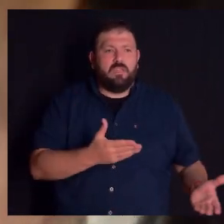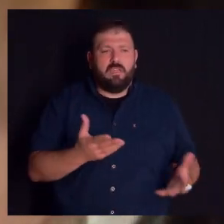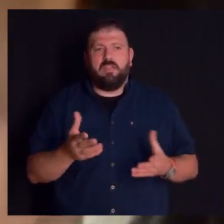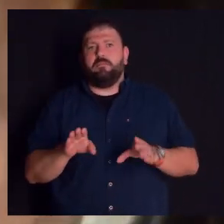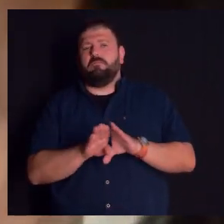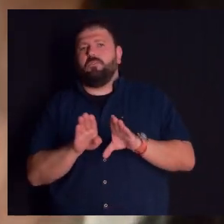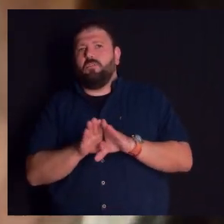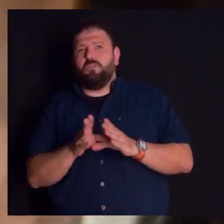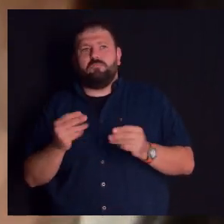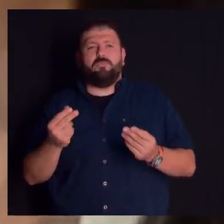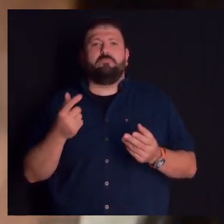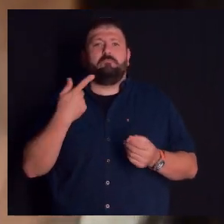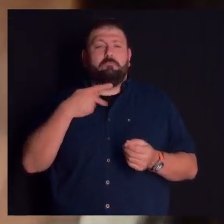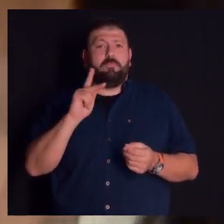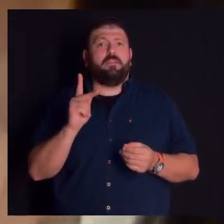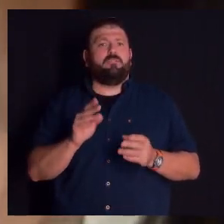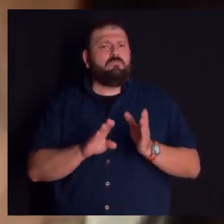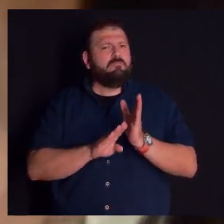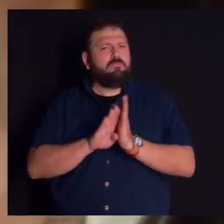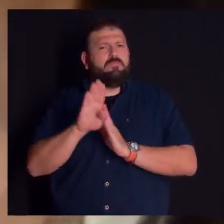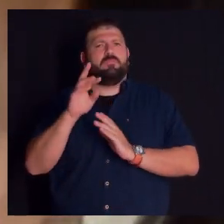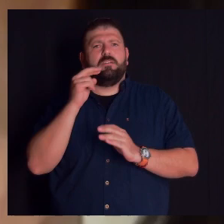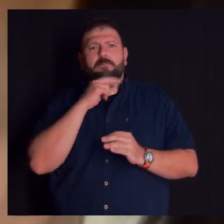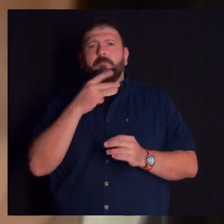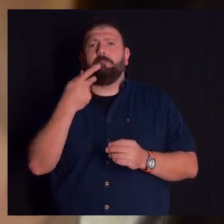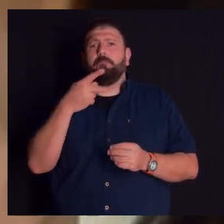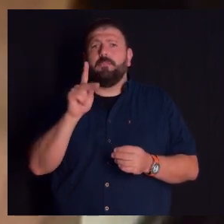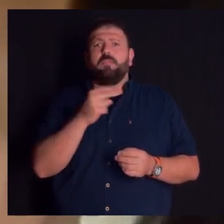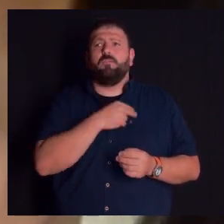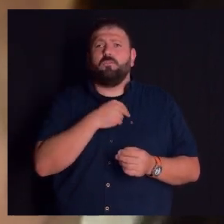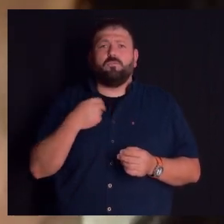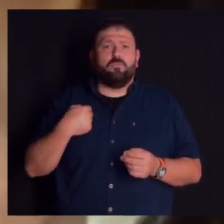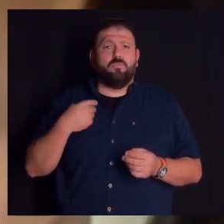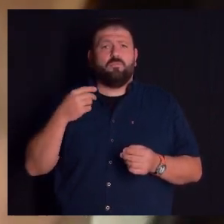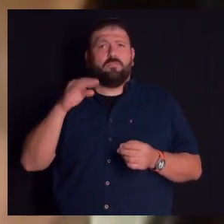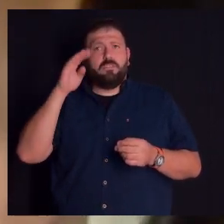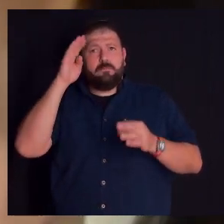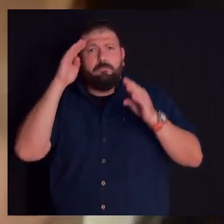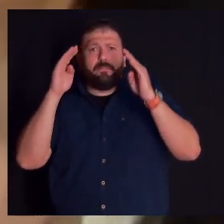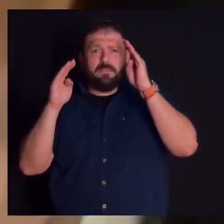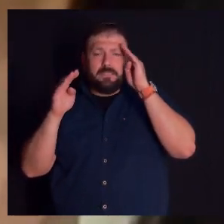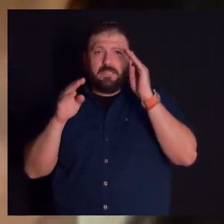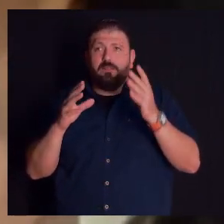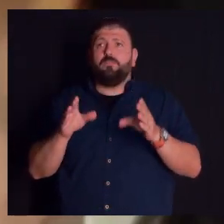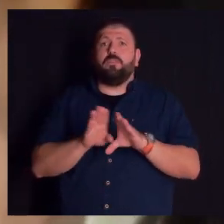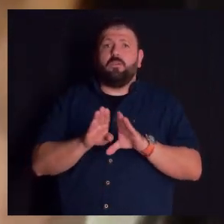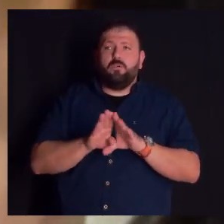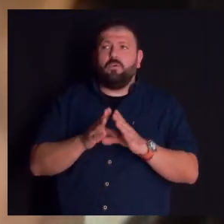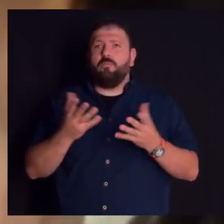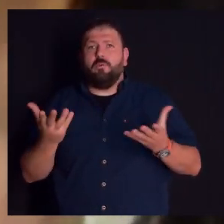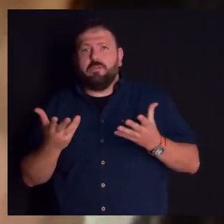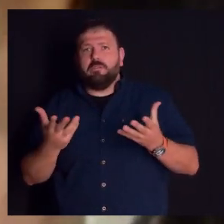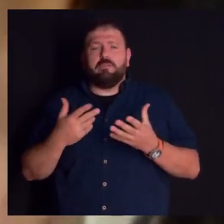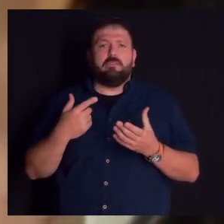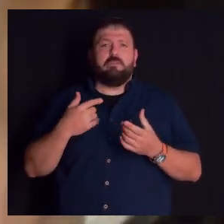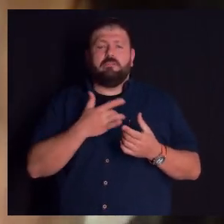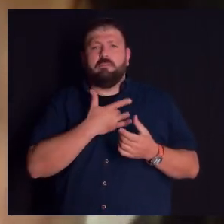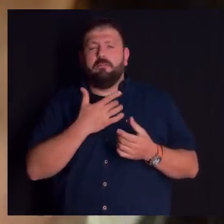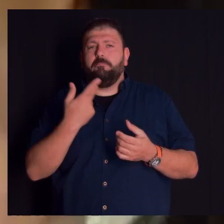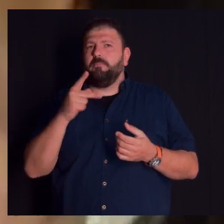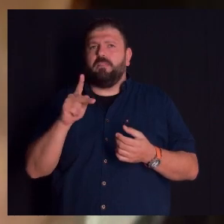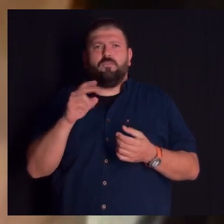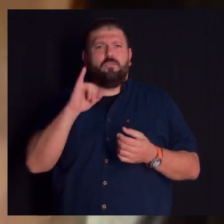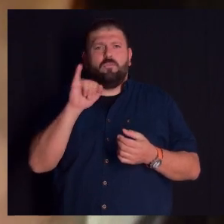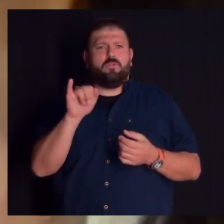big crisis many years ago, and Jorge told us, don't regret yourself, just keep working. And this